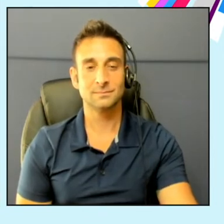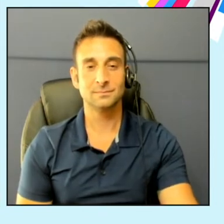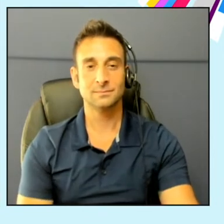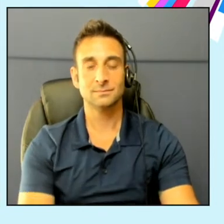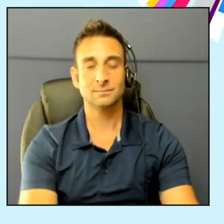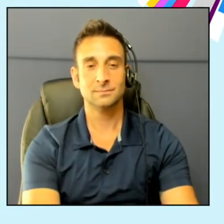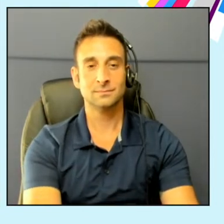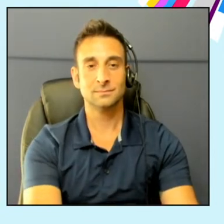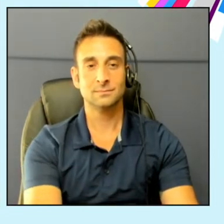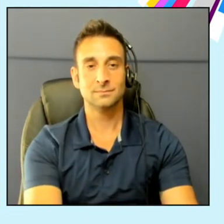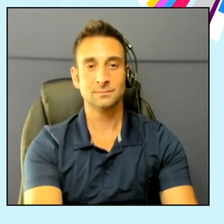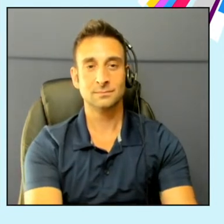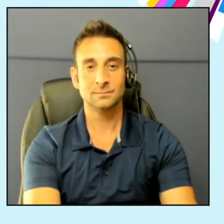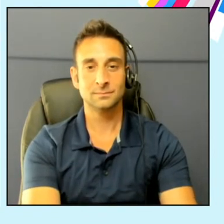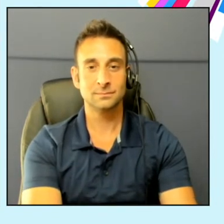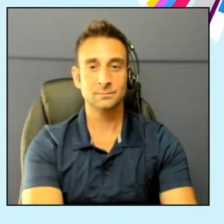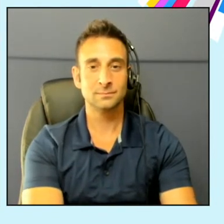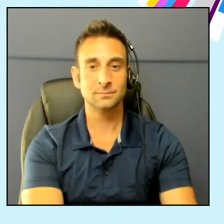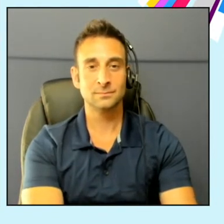individer skapa en helhet.